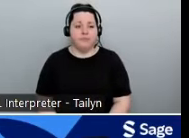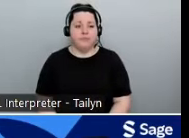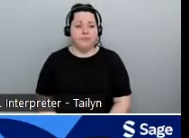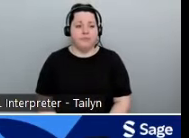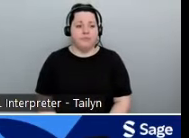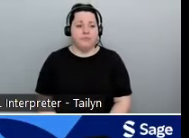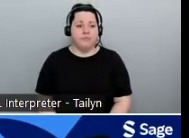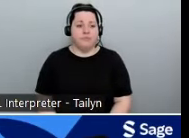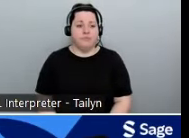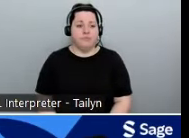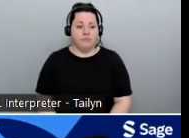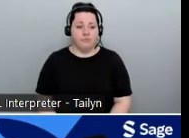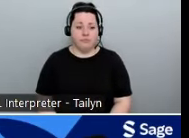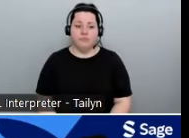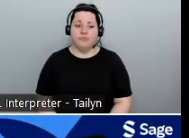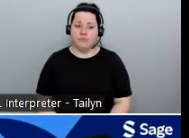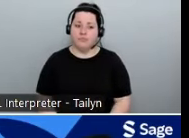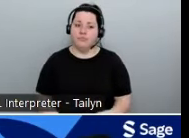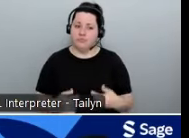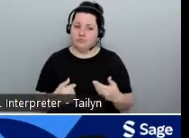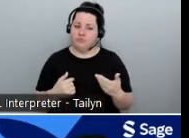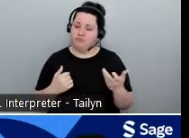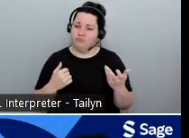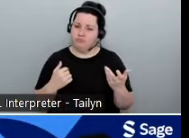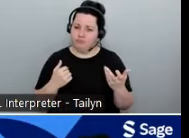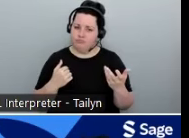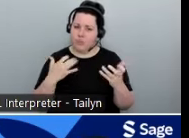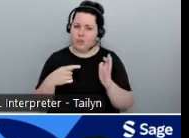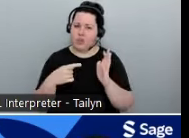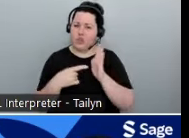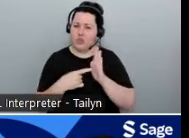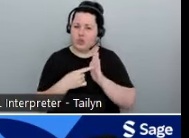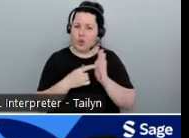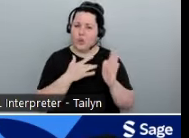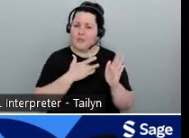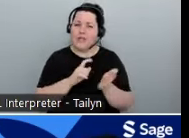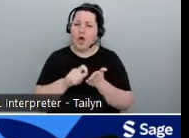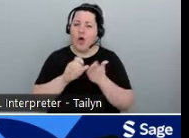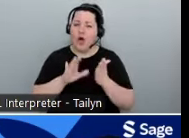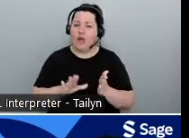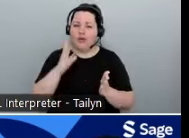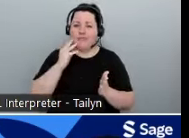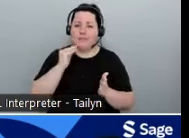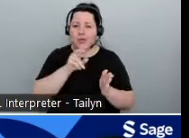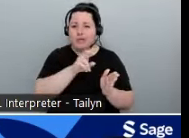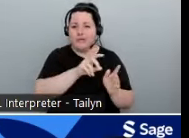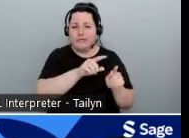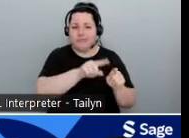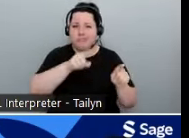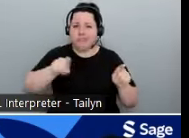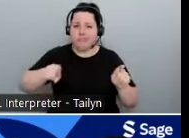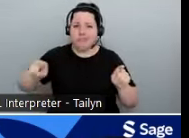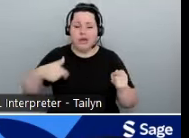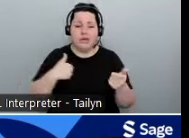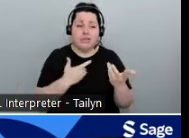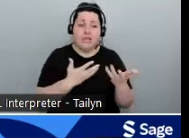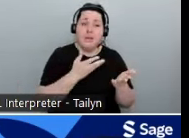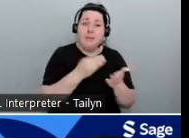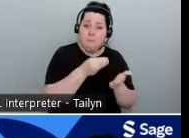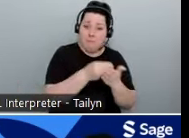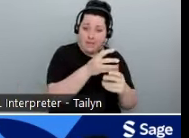And I would like to get us situated with an illustration of the typical author journey, moving from the early stages of securing funding and